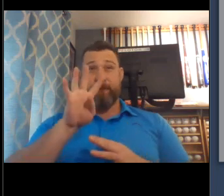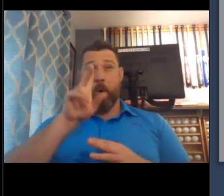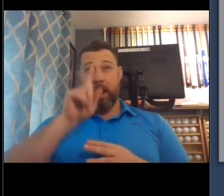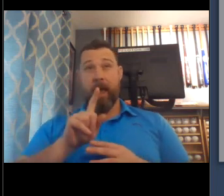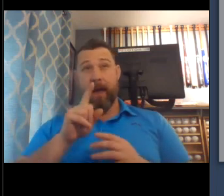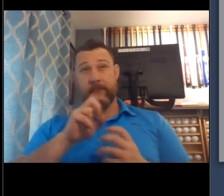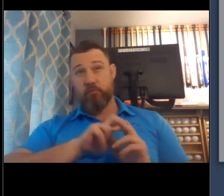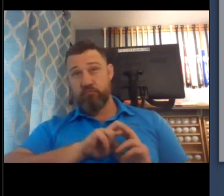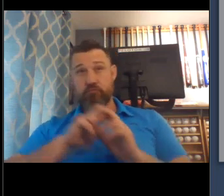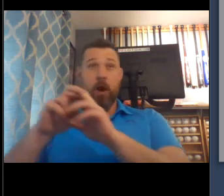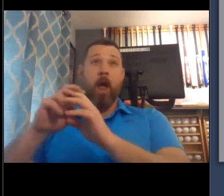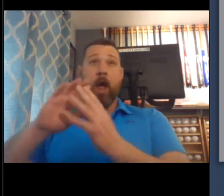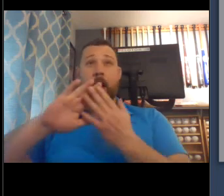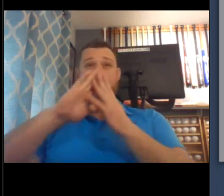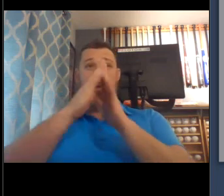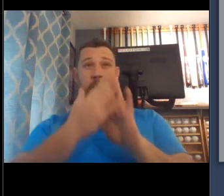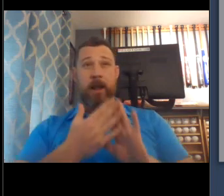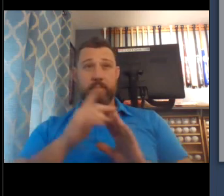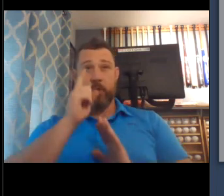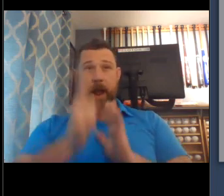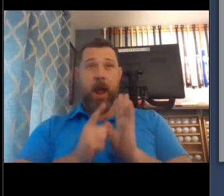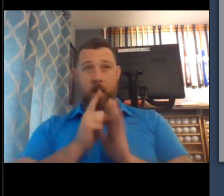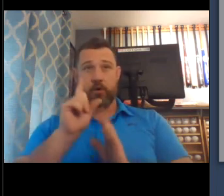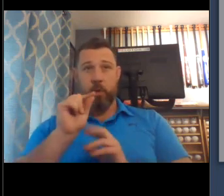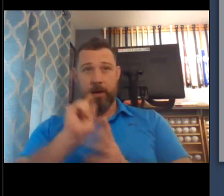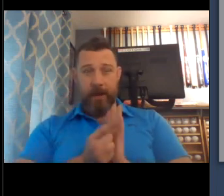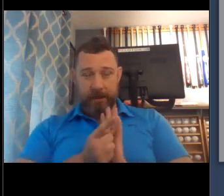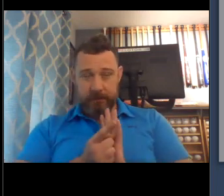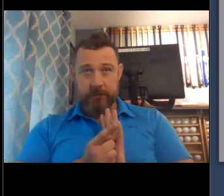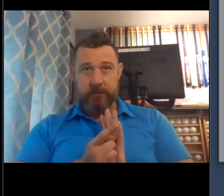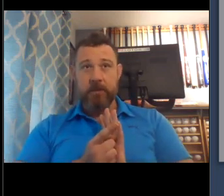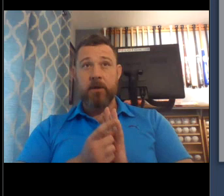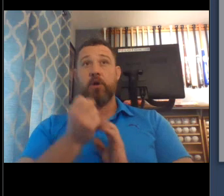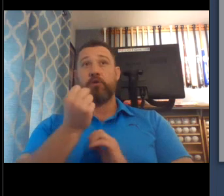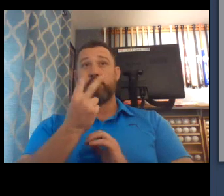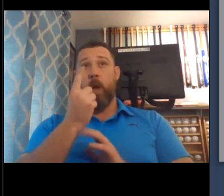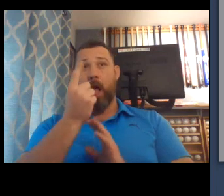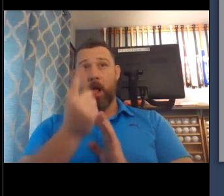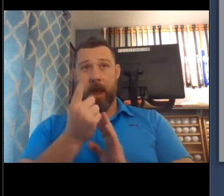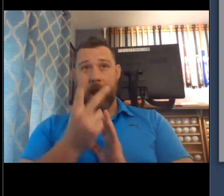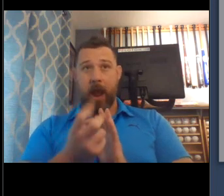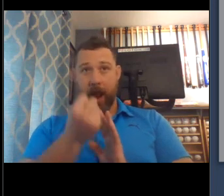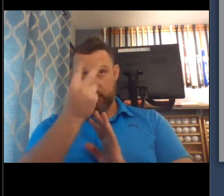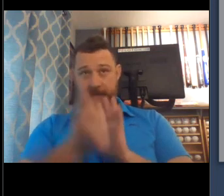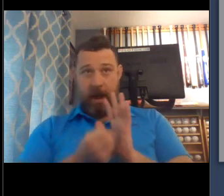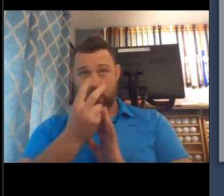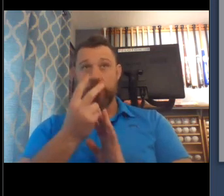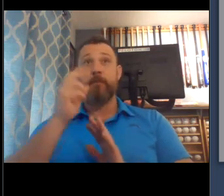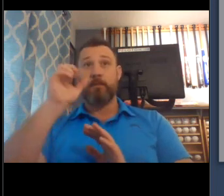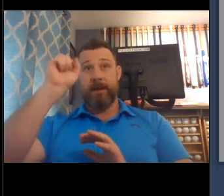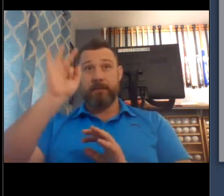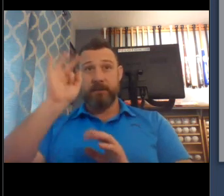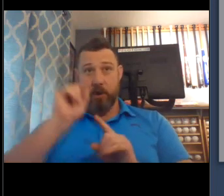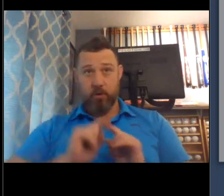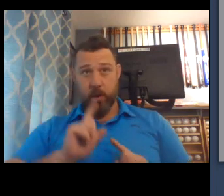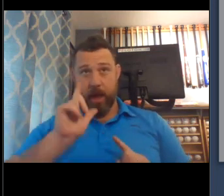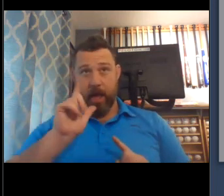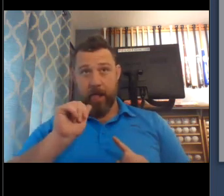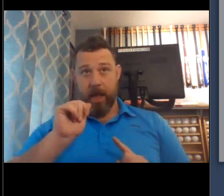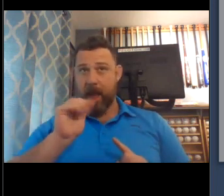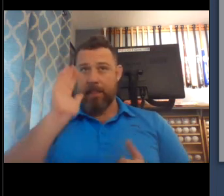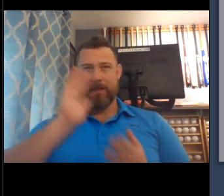to Fresno and turns it into an hour and 20 minutes. It takes a 12-hour train ride from San Francisco to LA and puts it less than 3